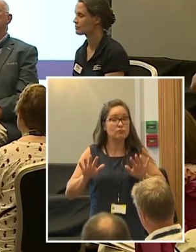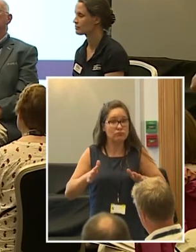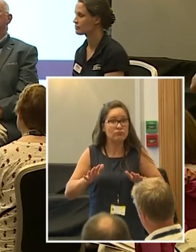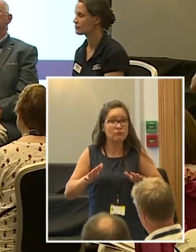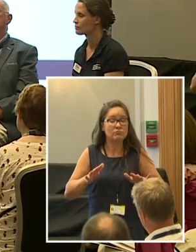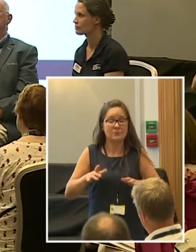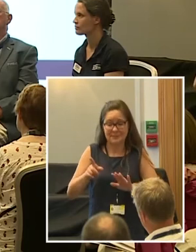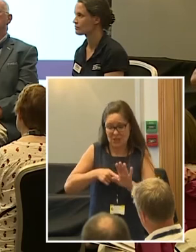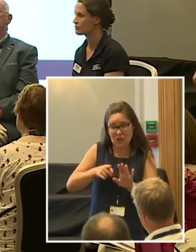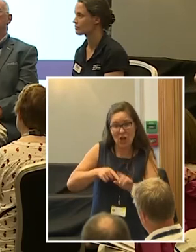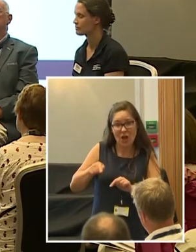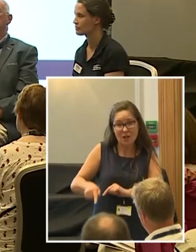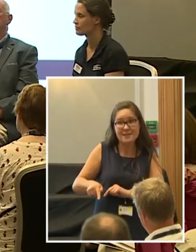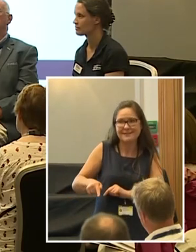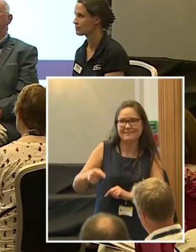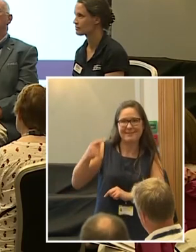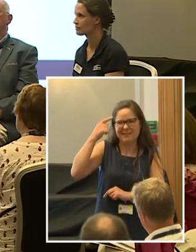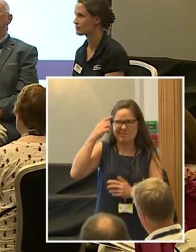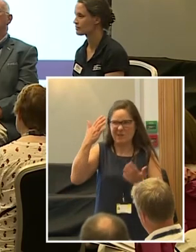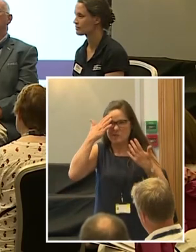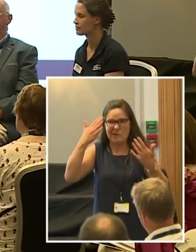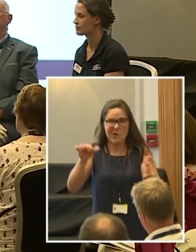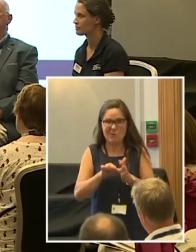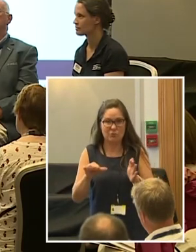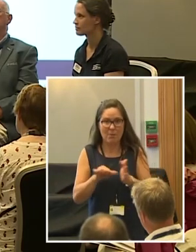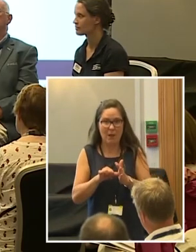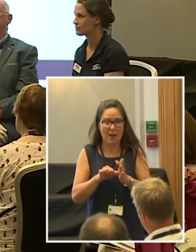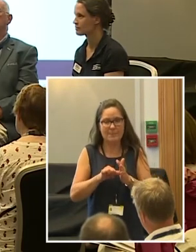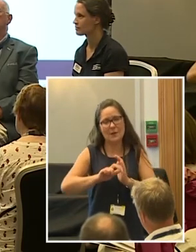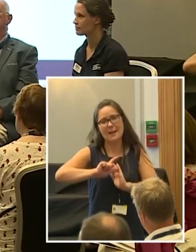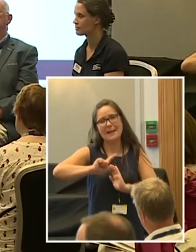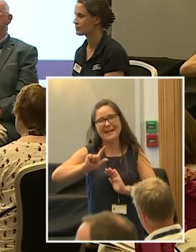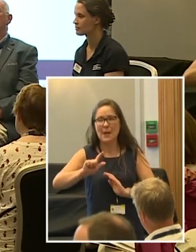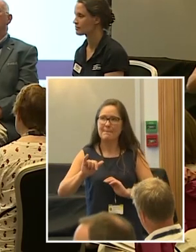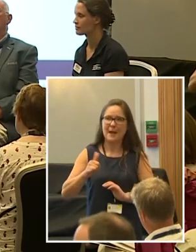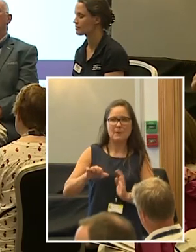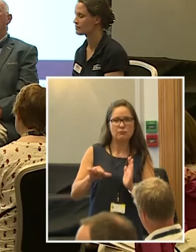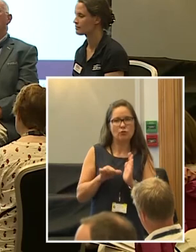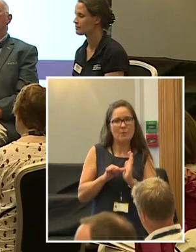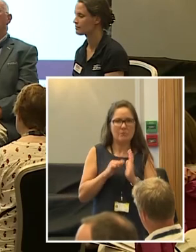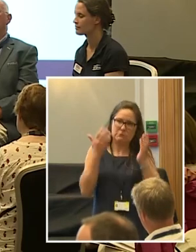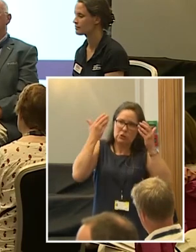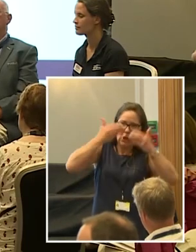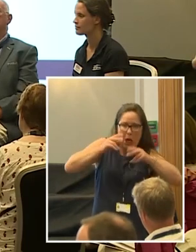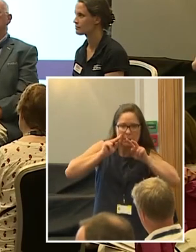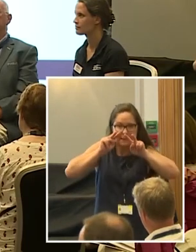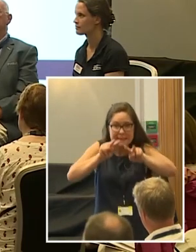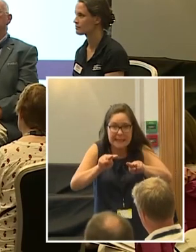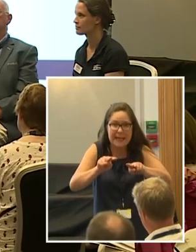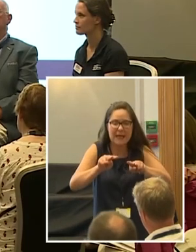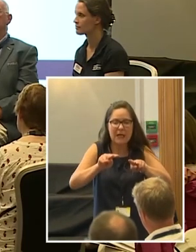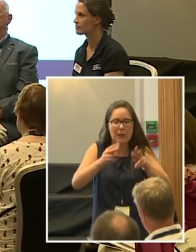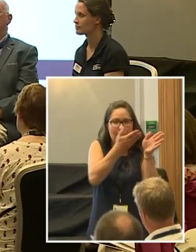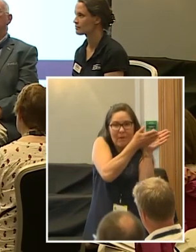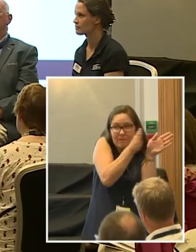Youngsters, you know, sometimes don't know they've got a problem apart from difficulty in the dark, for instance. But often their visual